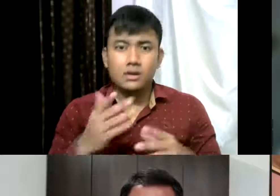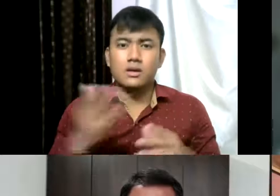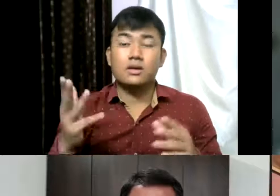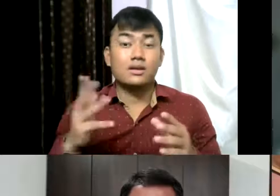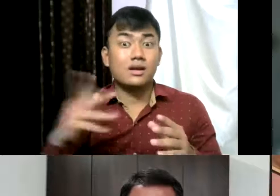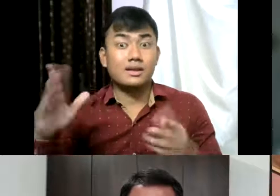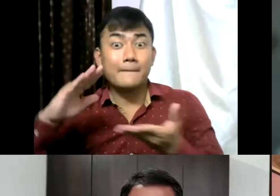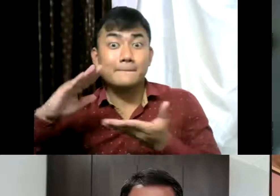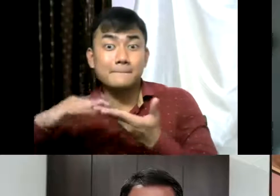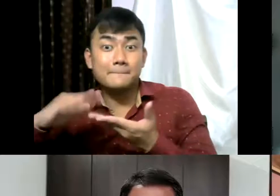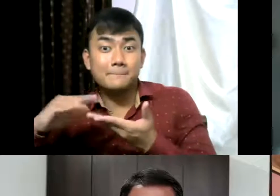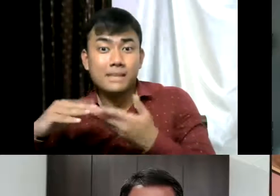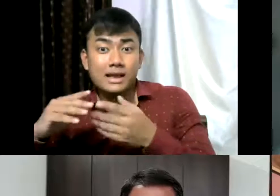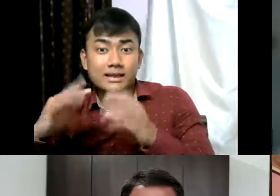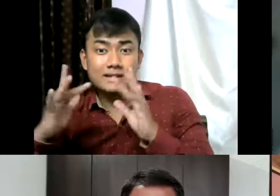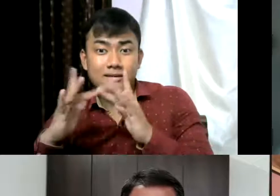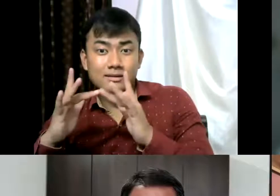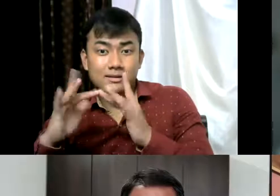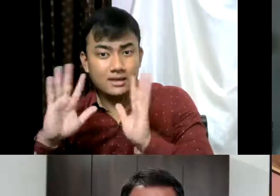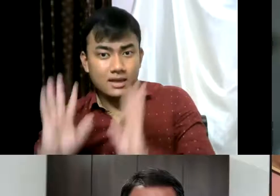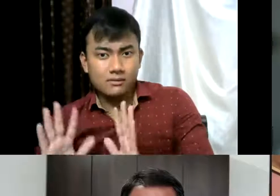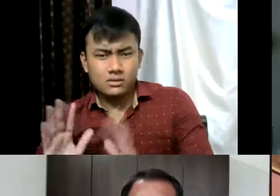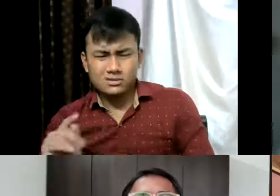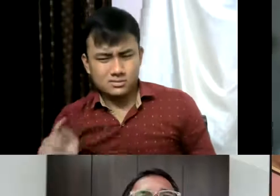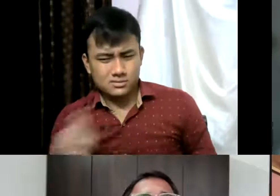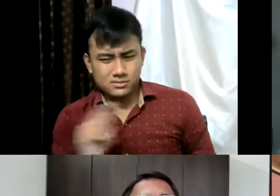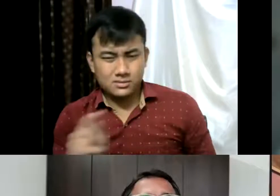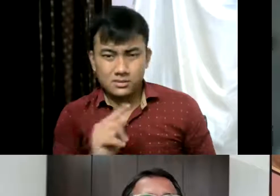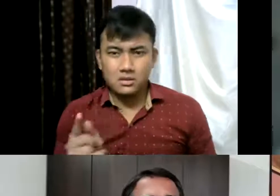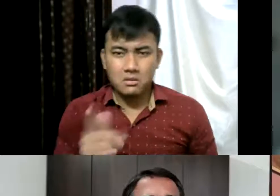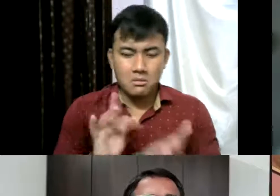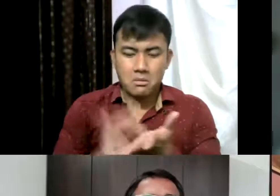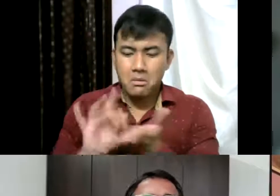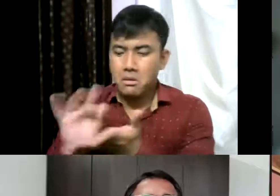and services, given that the latter has more explicit mentions of caste?